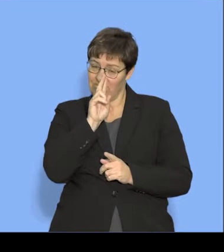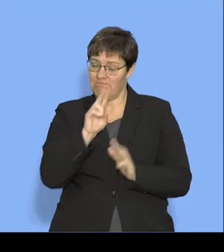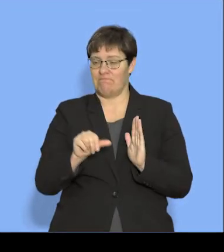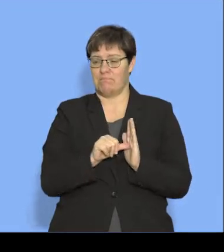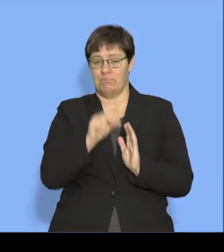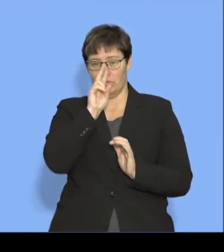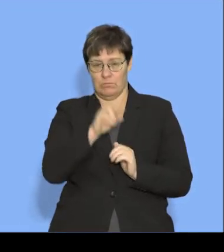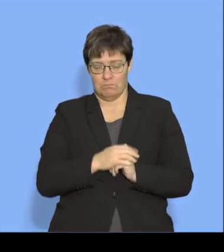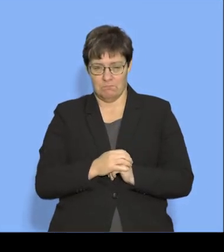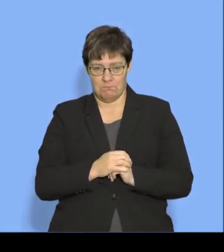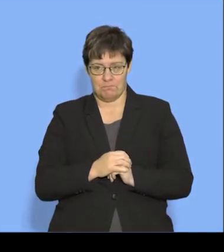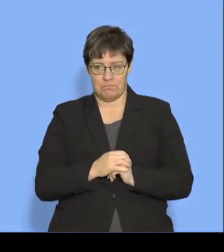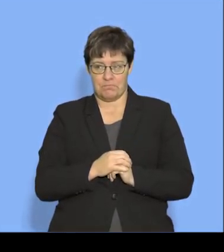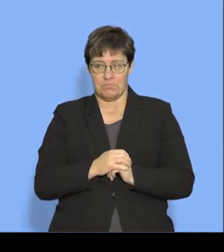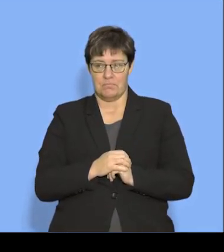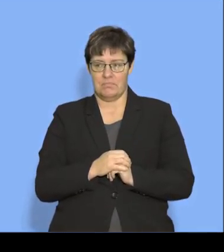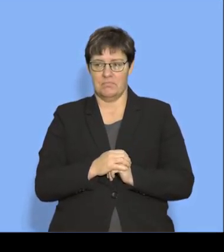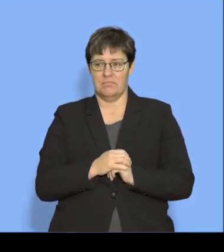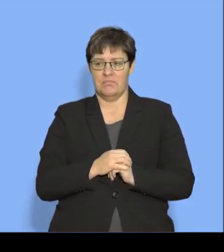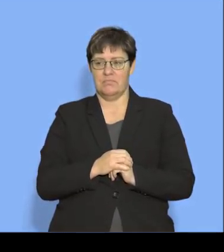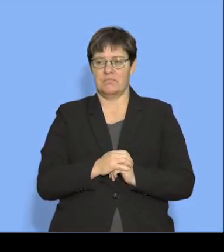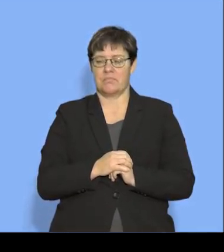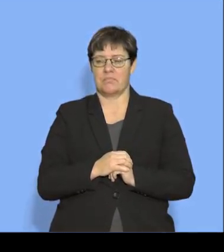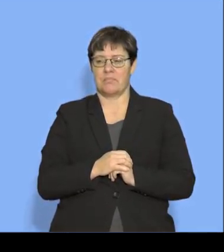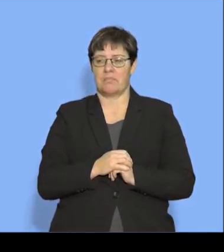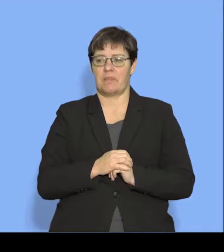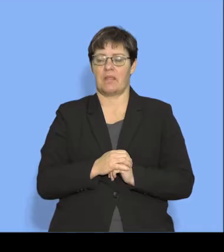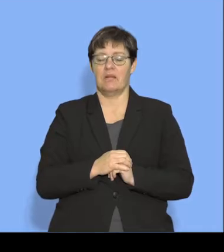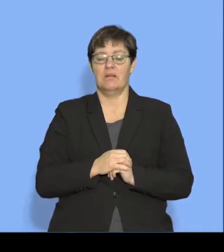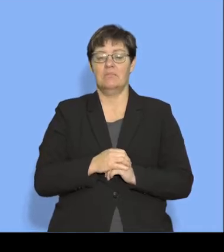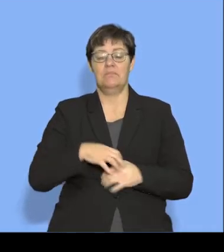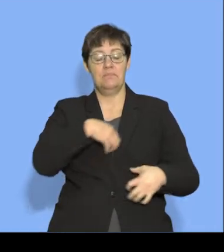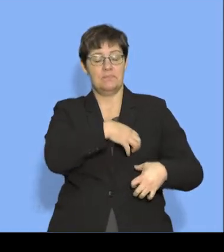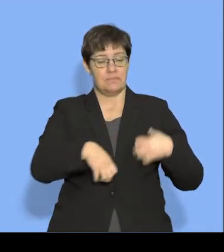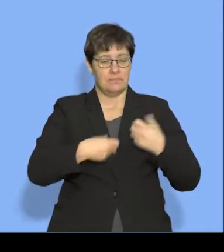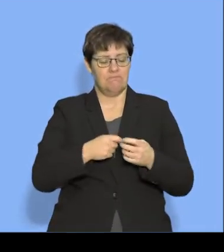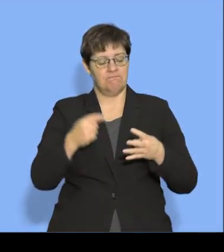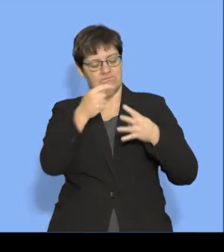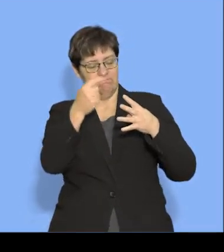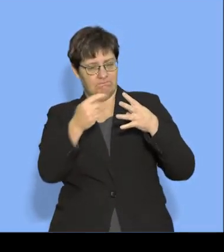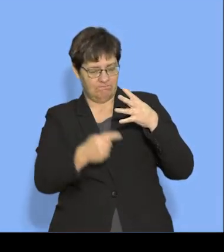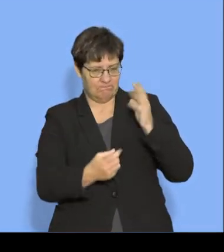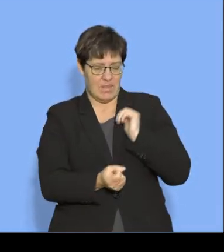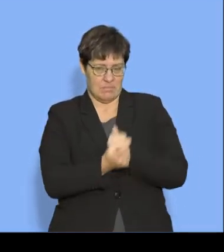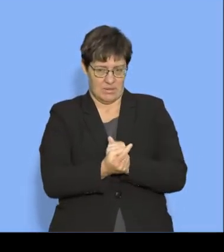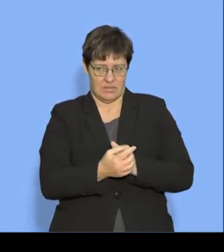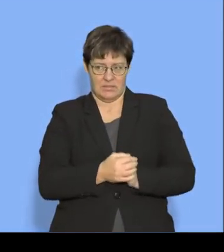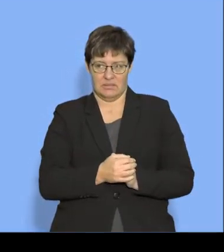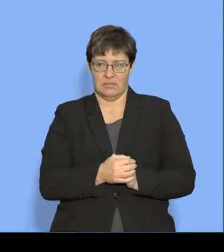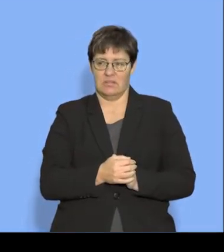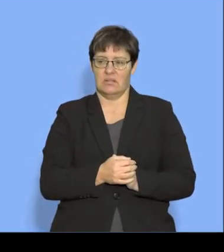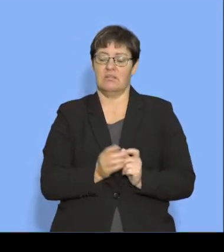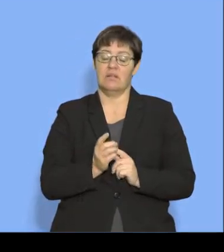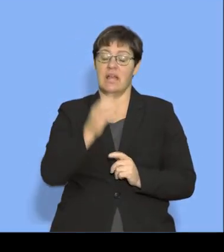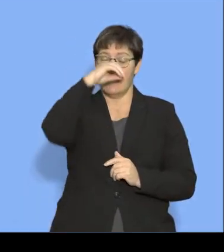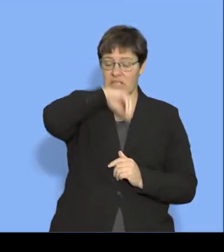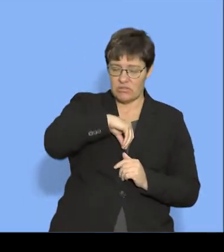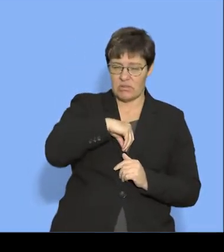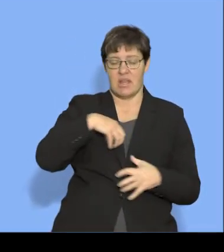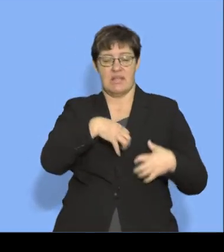assimilation. Right, so the process of digestion occurs across a number of stages, including ingestion